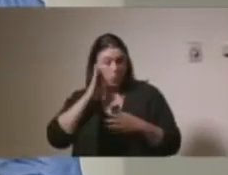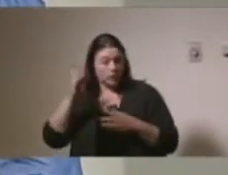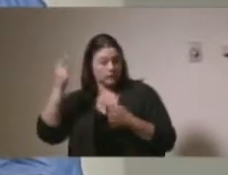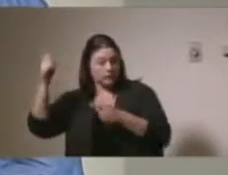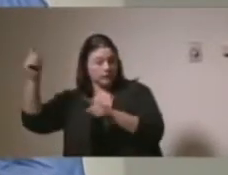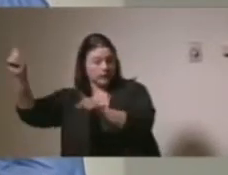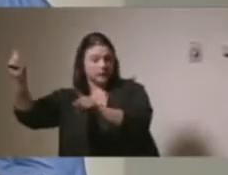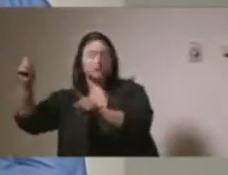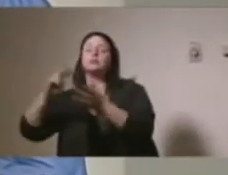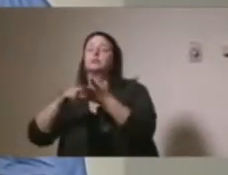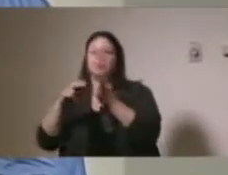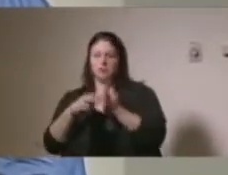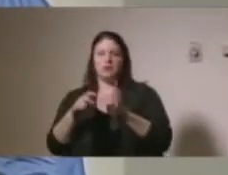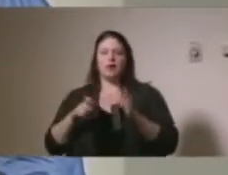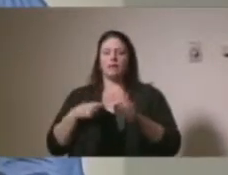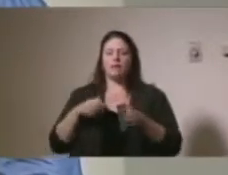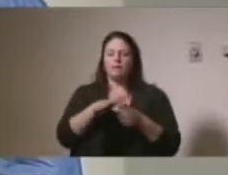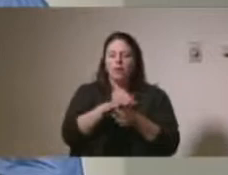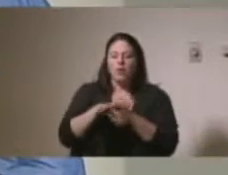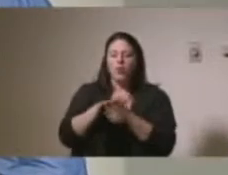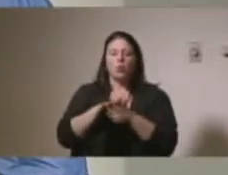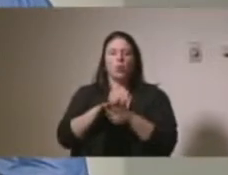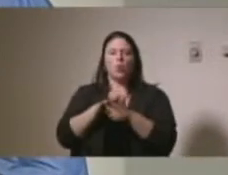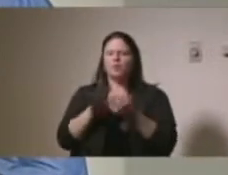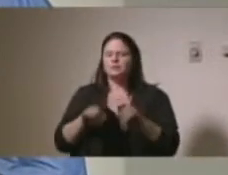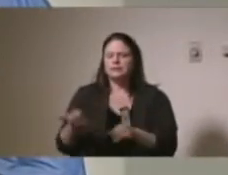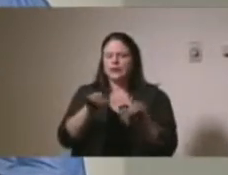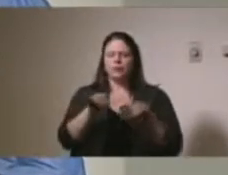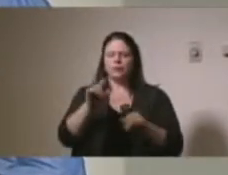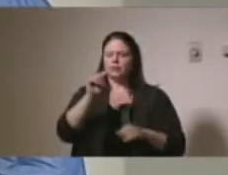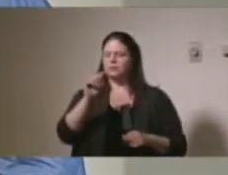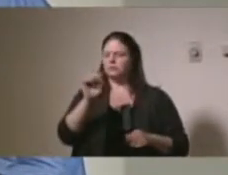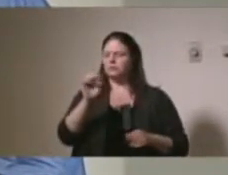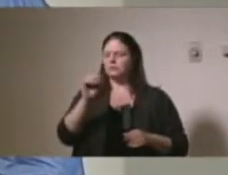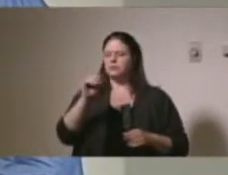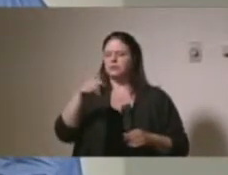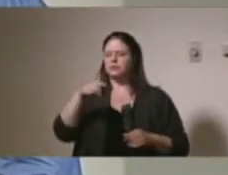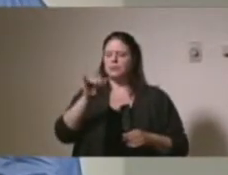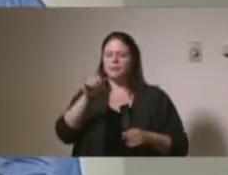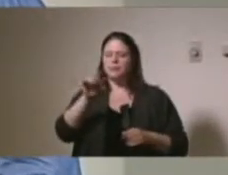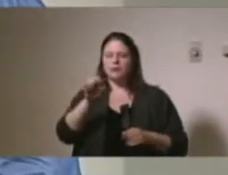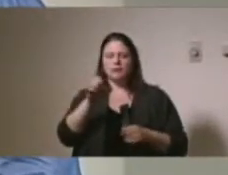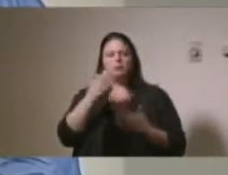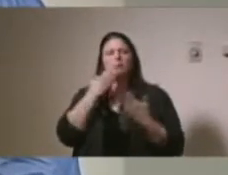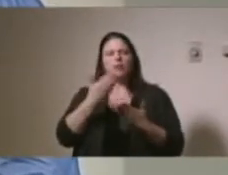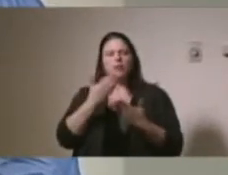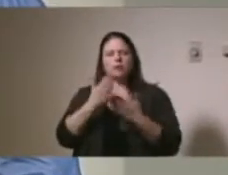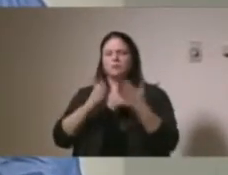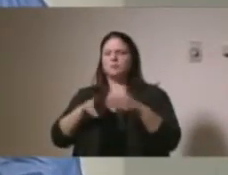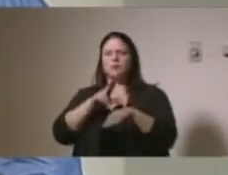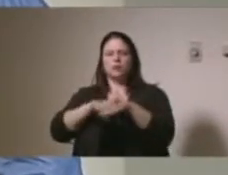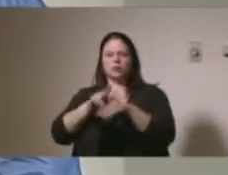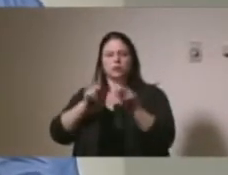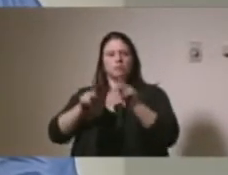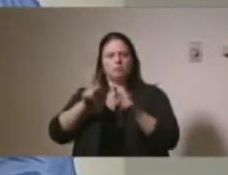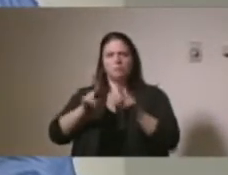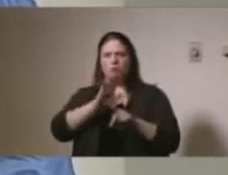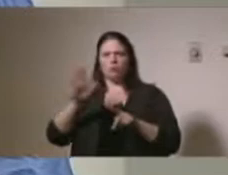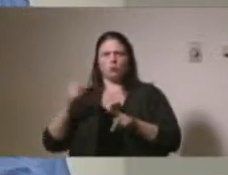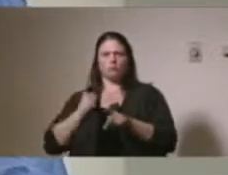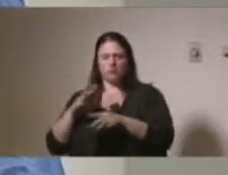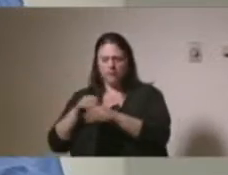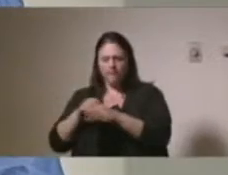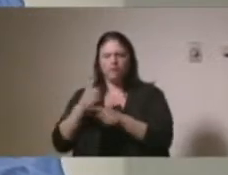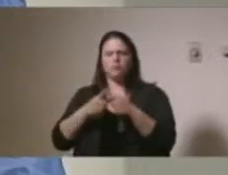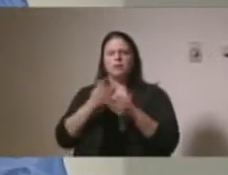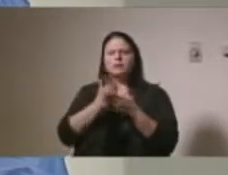to build some local templates. So I want to thank some of the national players that have been a part of this, as well as some local players that have been a part of